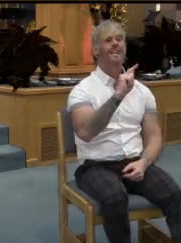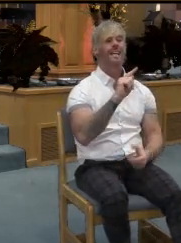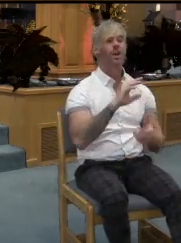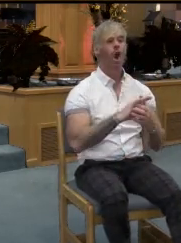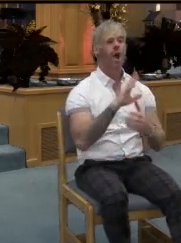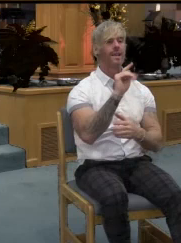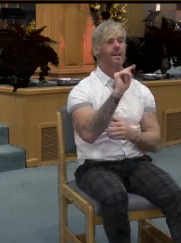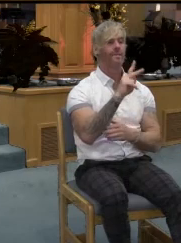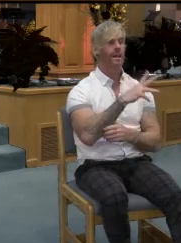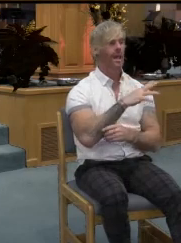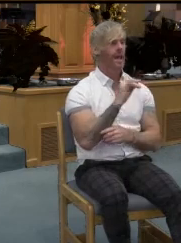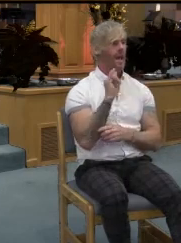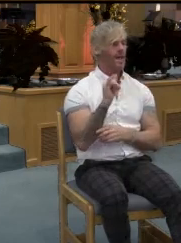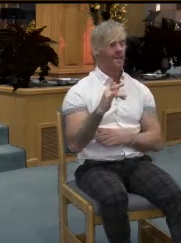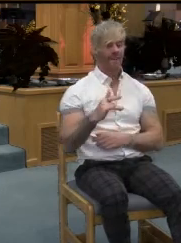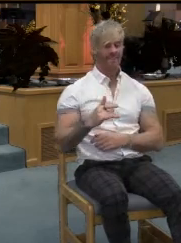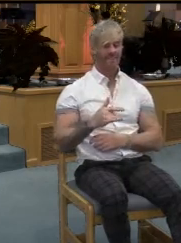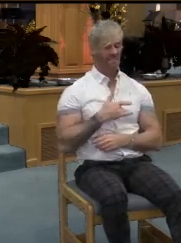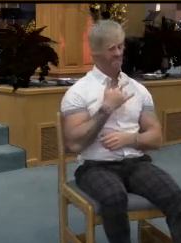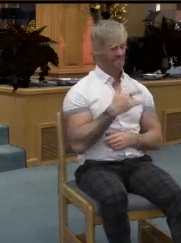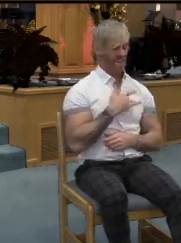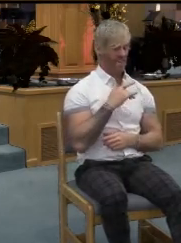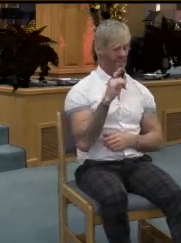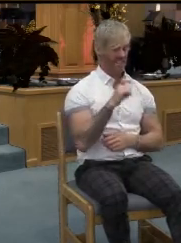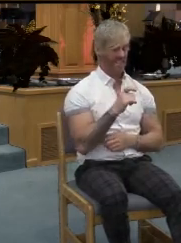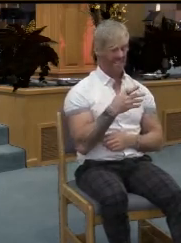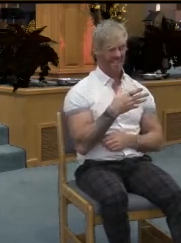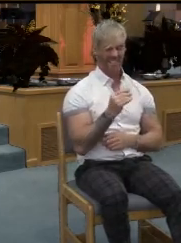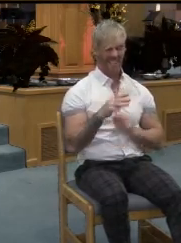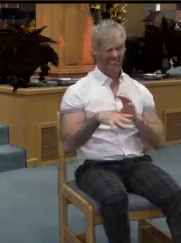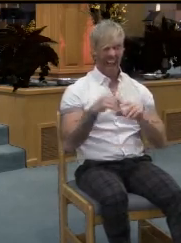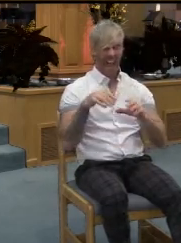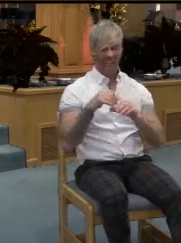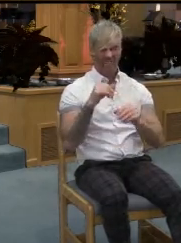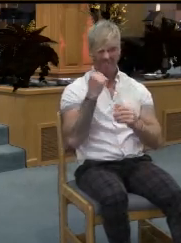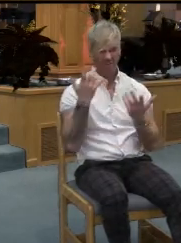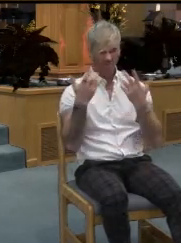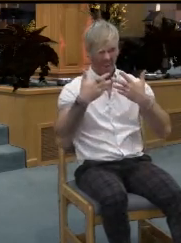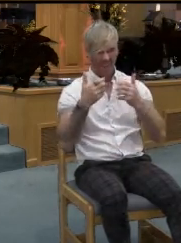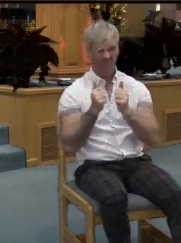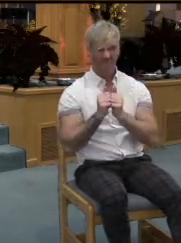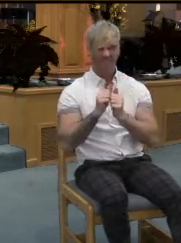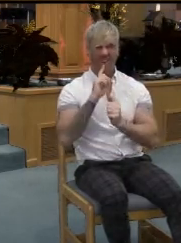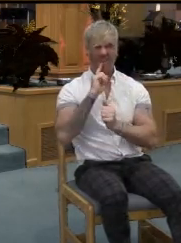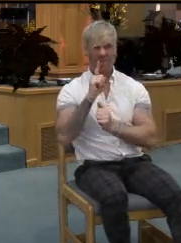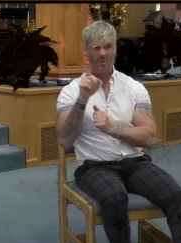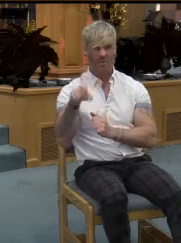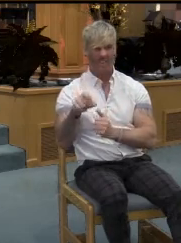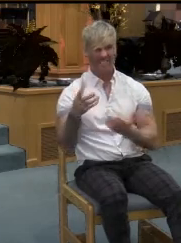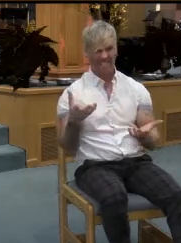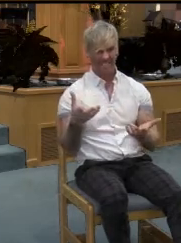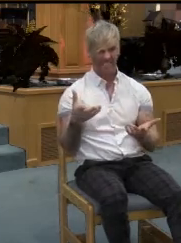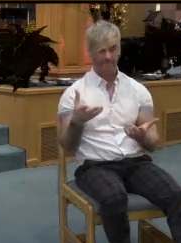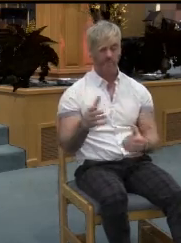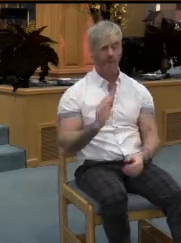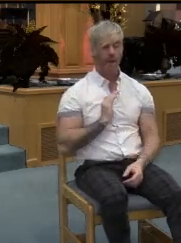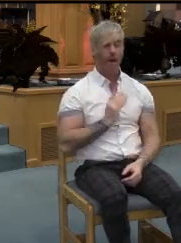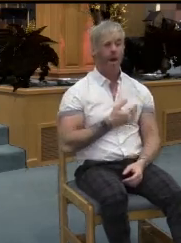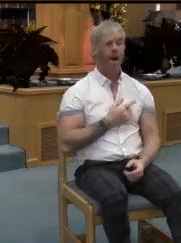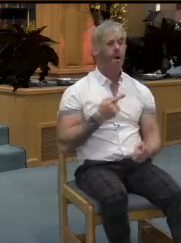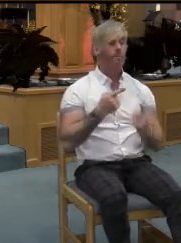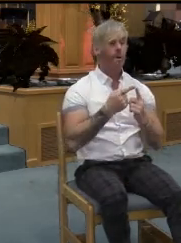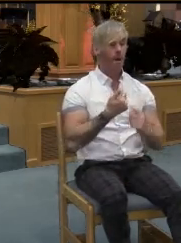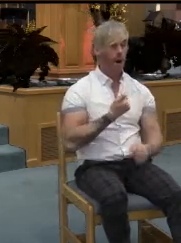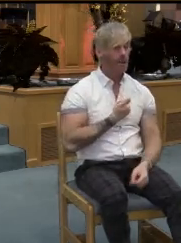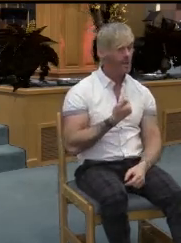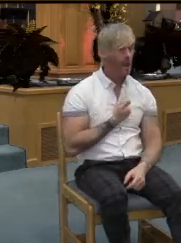places makes our felt needs out of touch with our true needs, right? Our ultimate purpose is not ourselves and